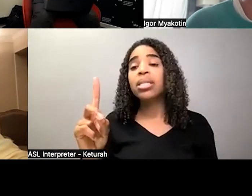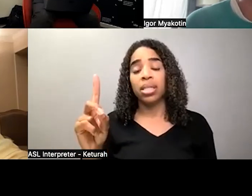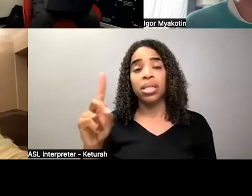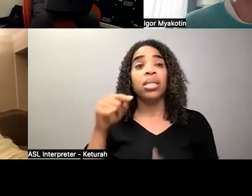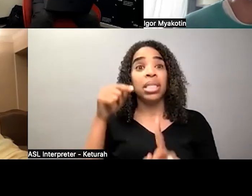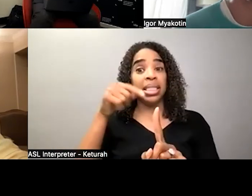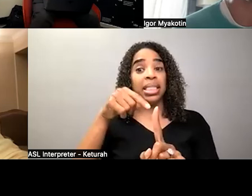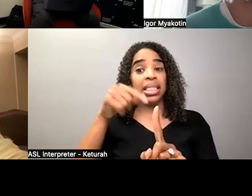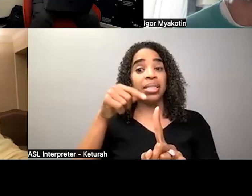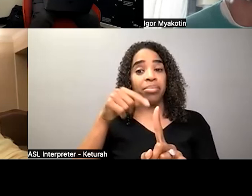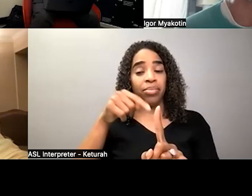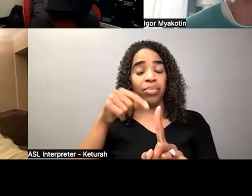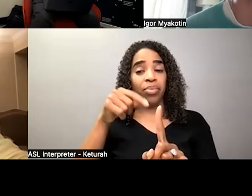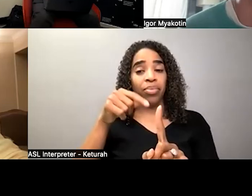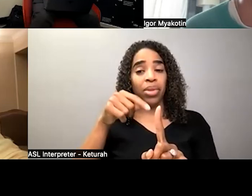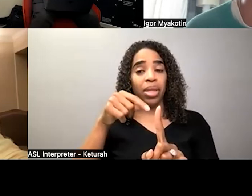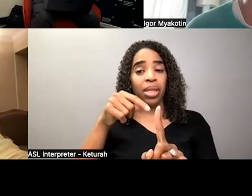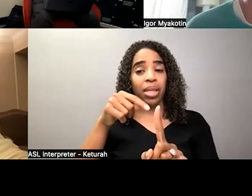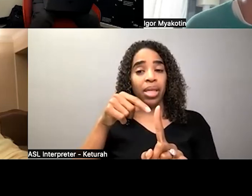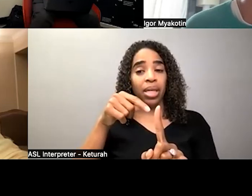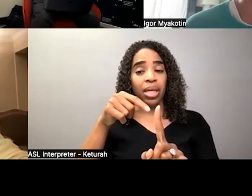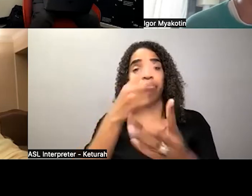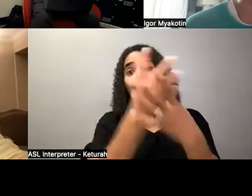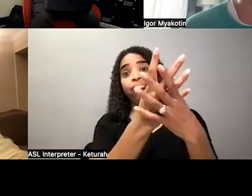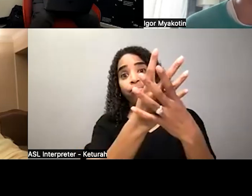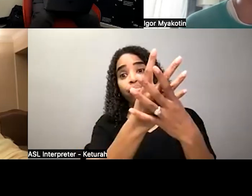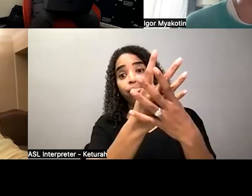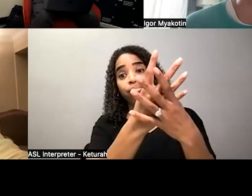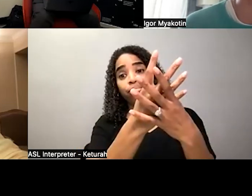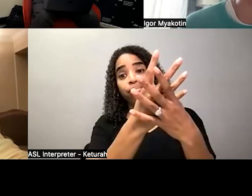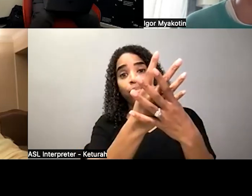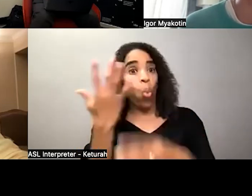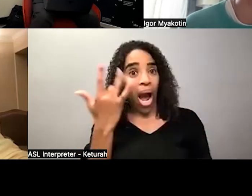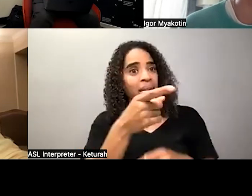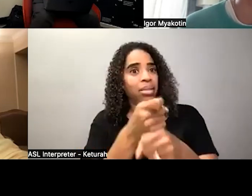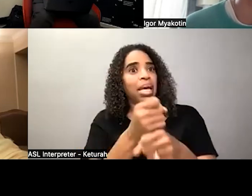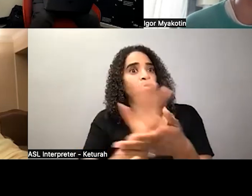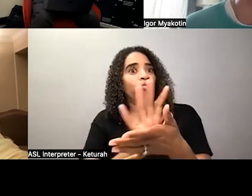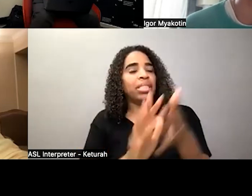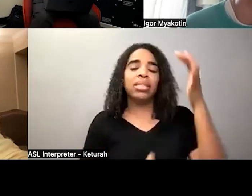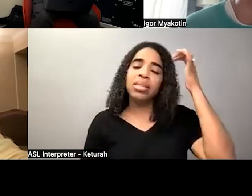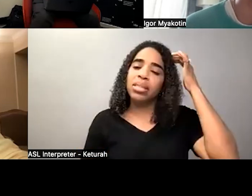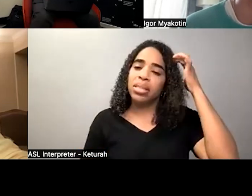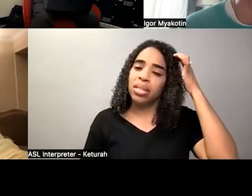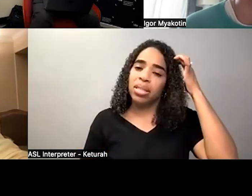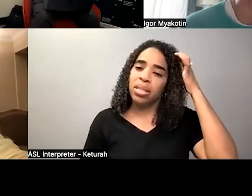Panahi, Mustafa Al Ahmad in prison for making movies,